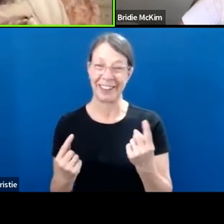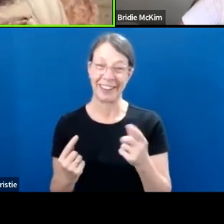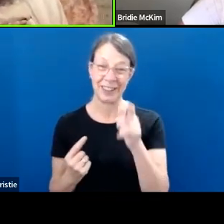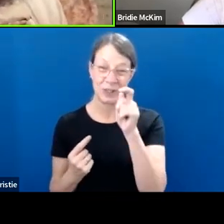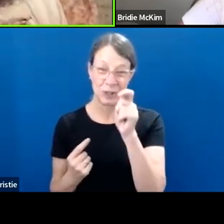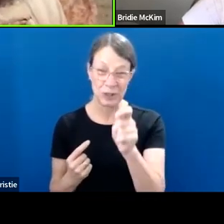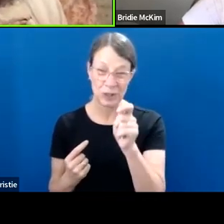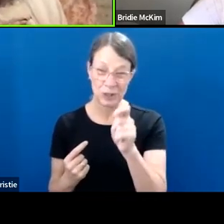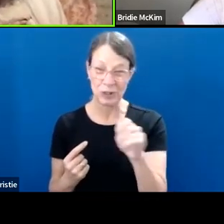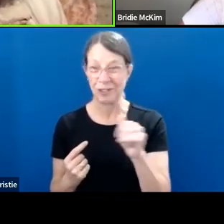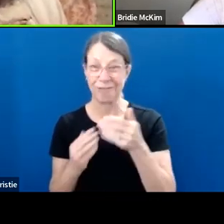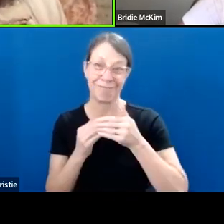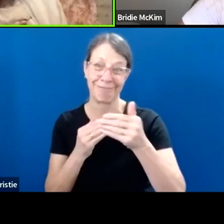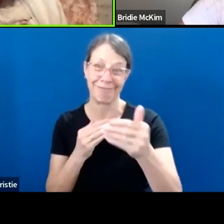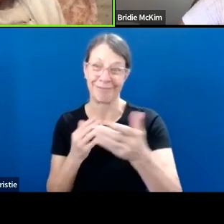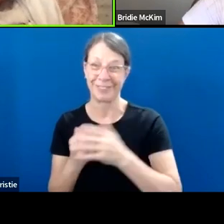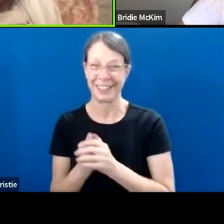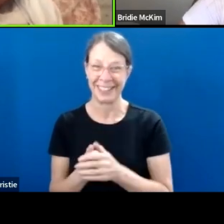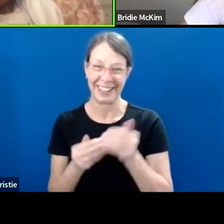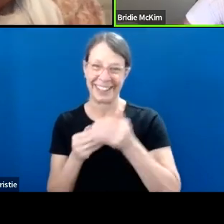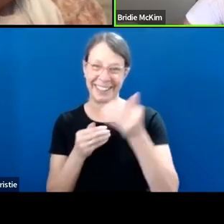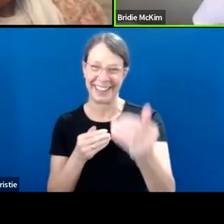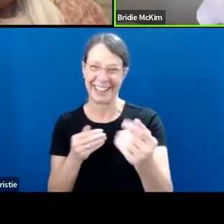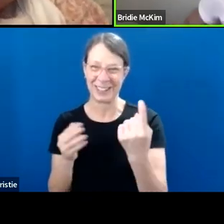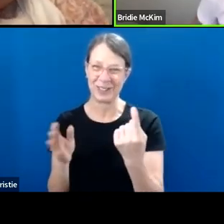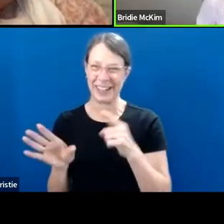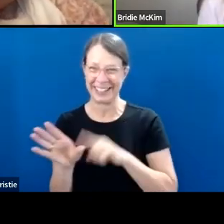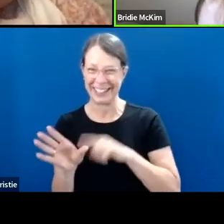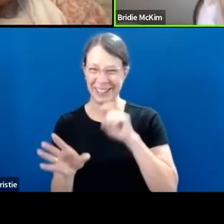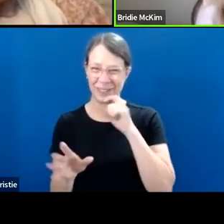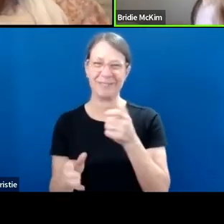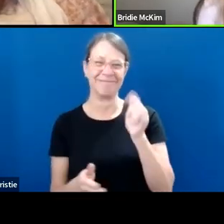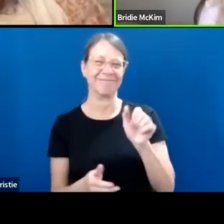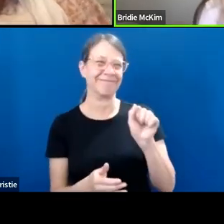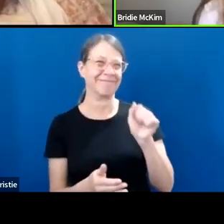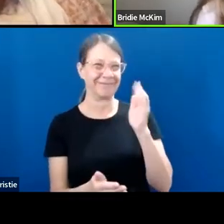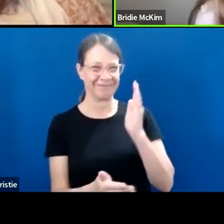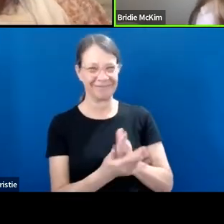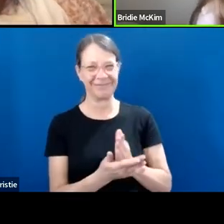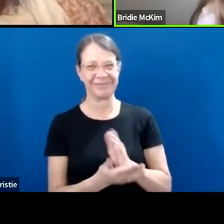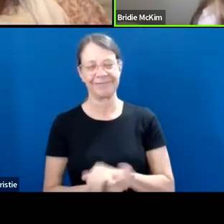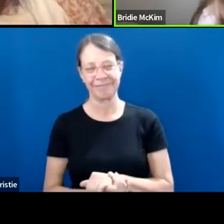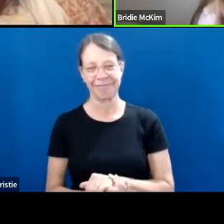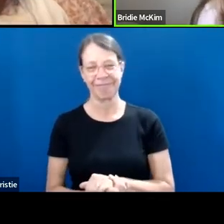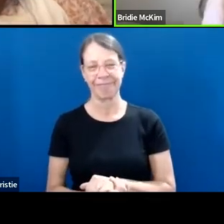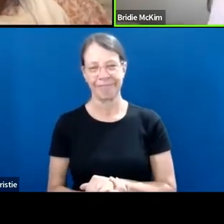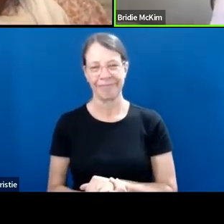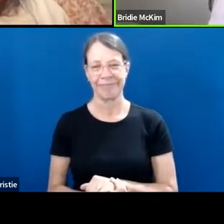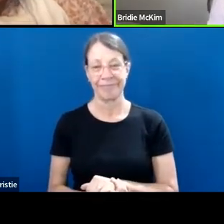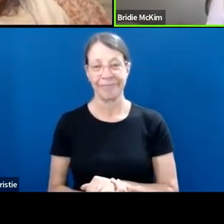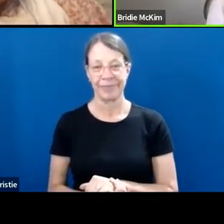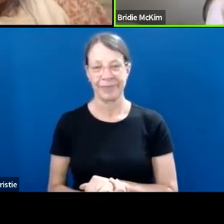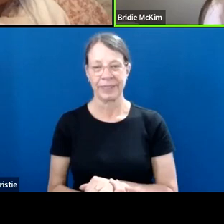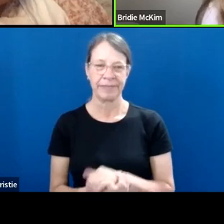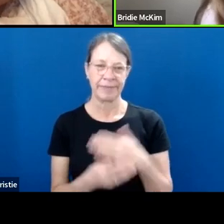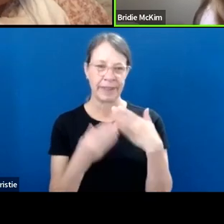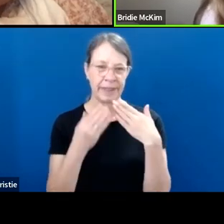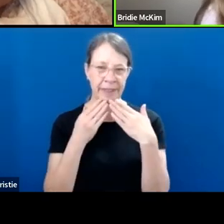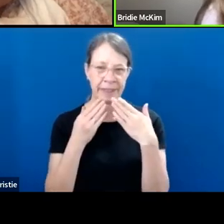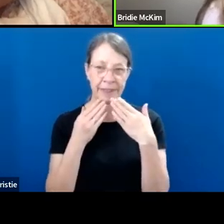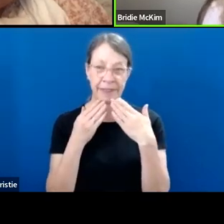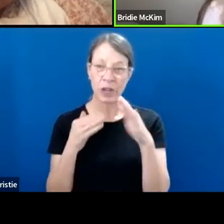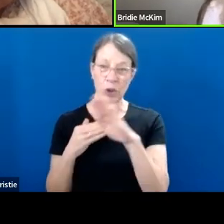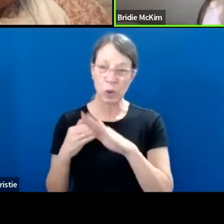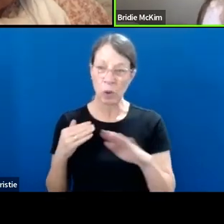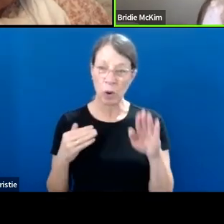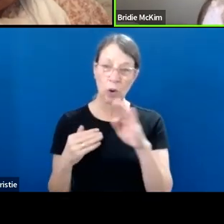least sometime in the next 12 months. Absolutely. Absolutely. And yeah, thank you everybody for